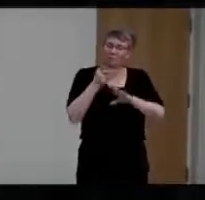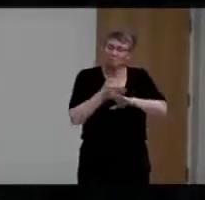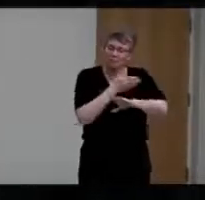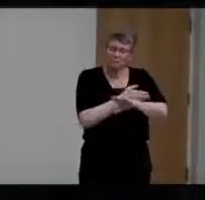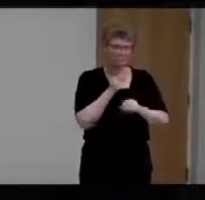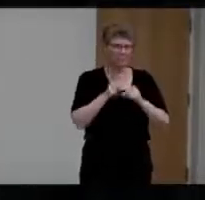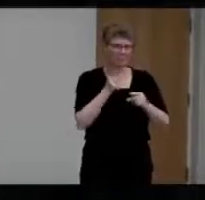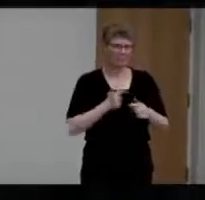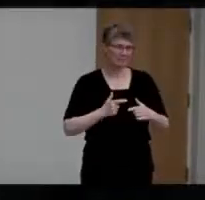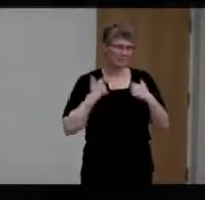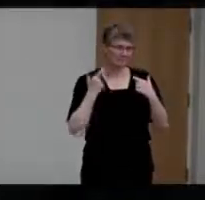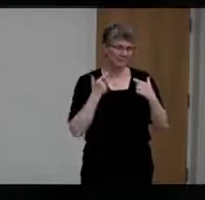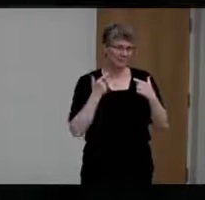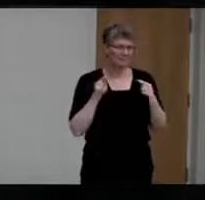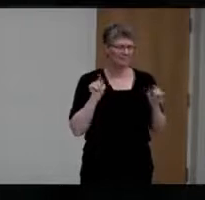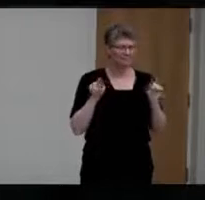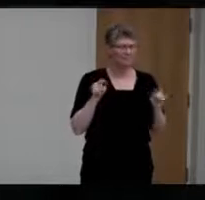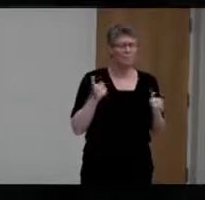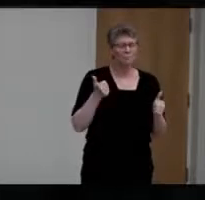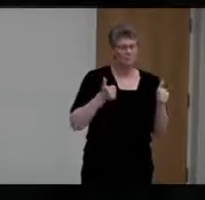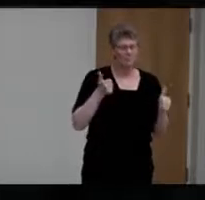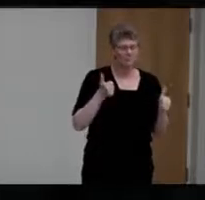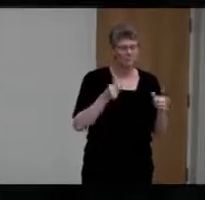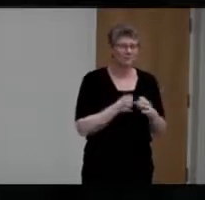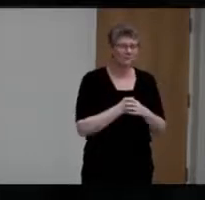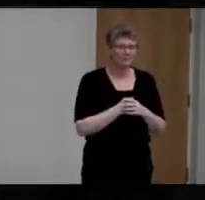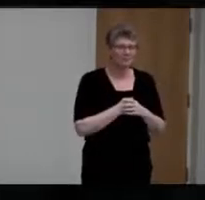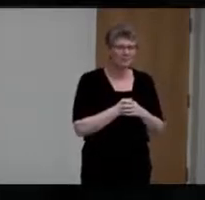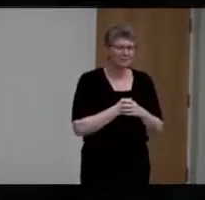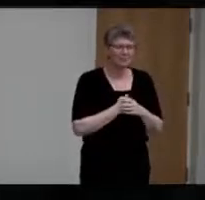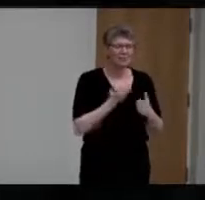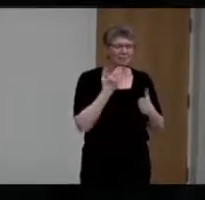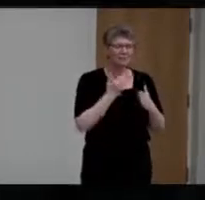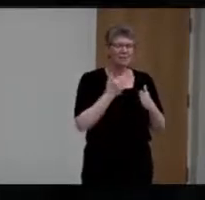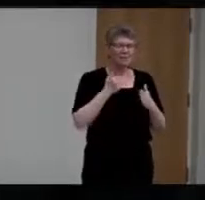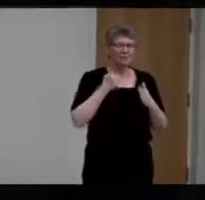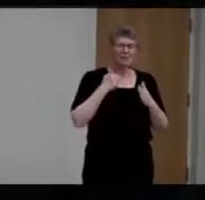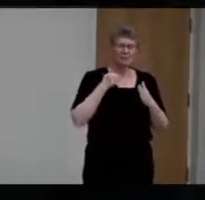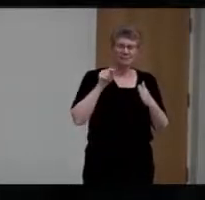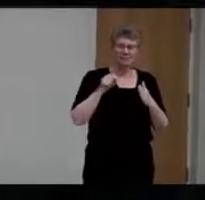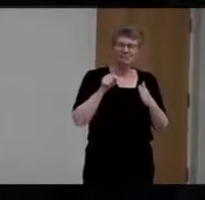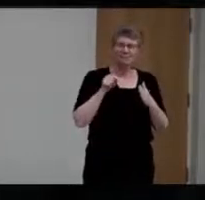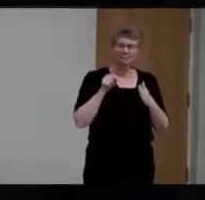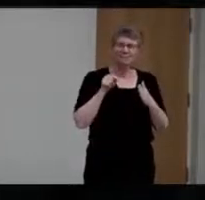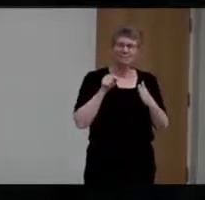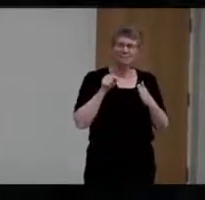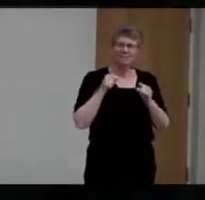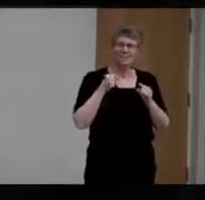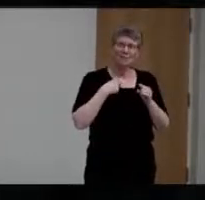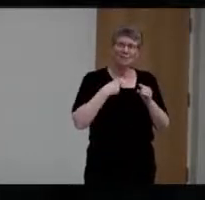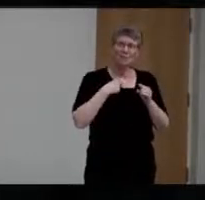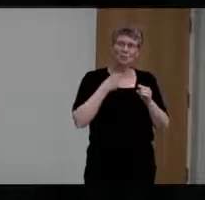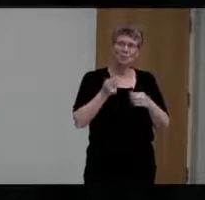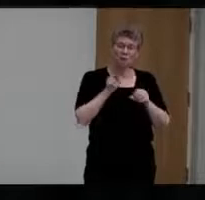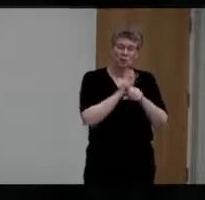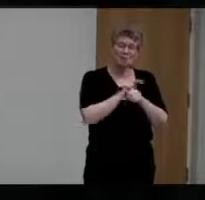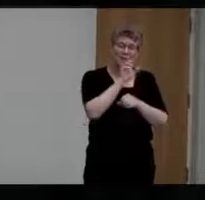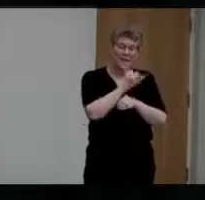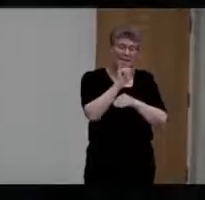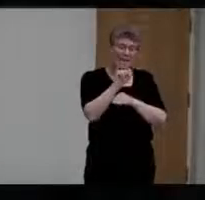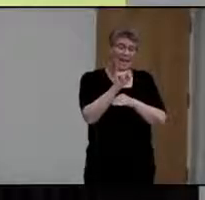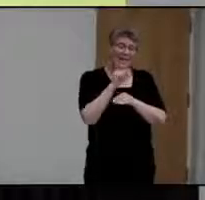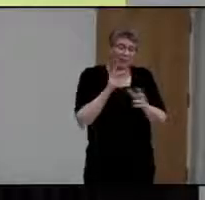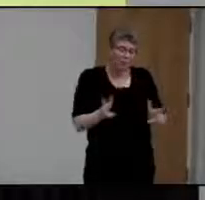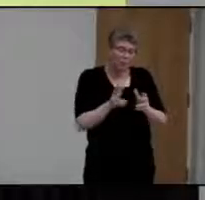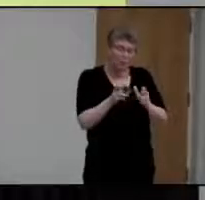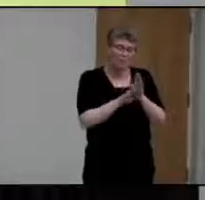people in systems to make sure they have more skills rather than excluding them from employment. Actually,